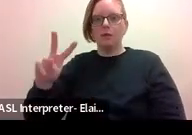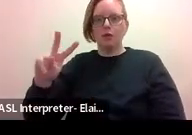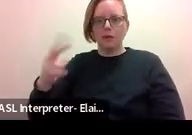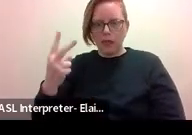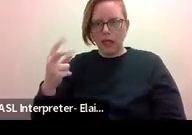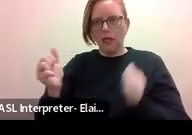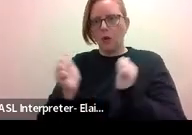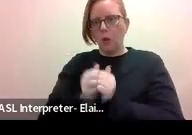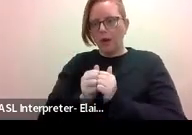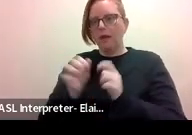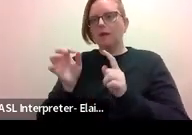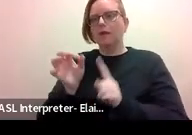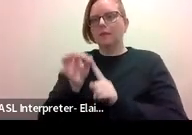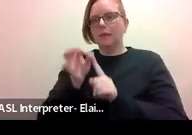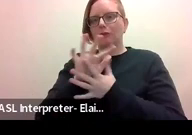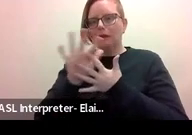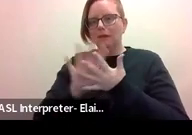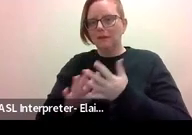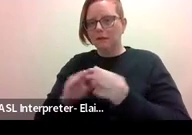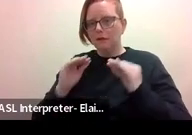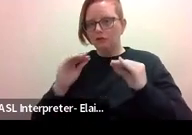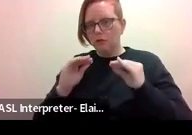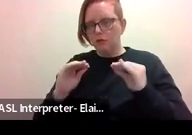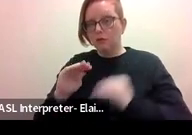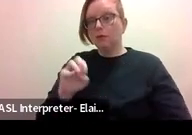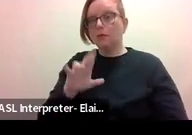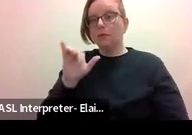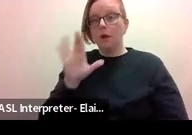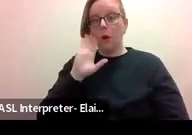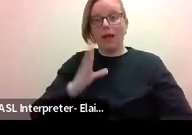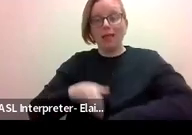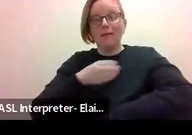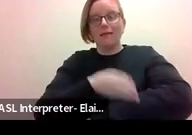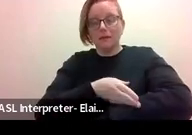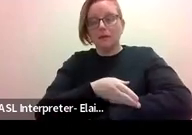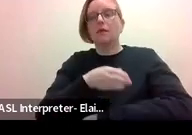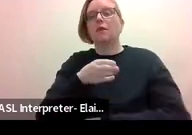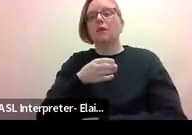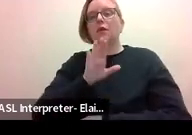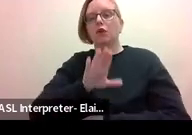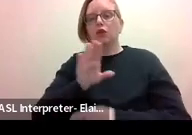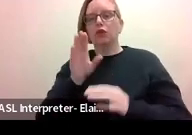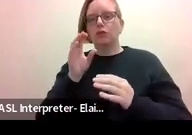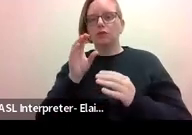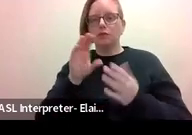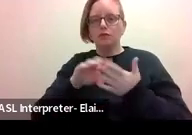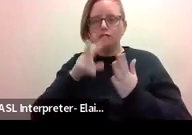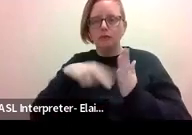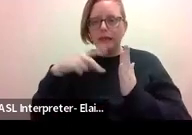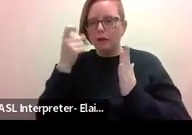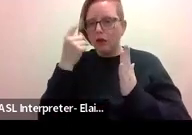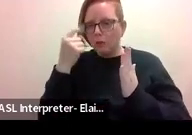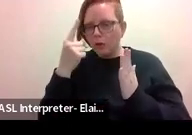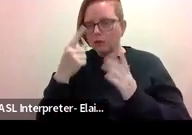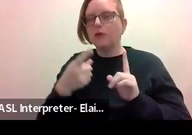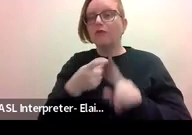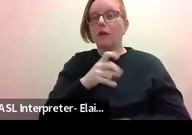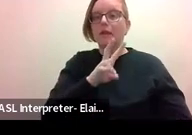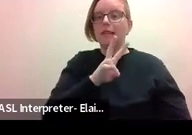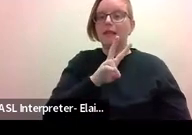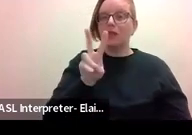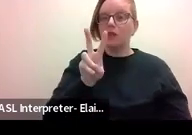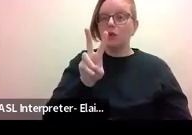instruction, Mary will improve her reading comprehension using third grade text from a standard score of 72 to 80 as measured by